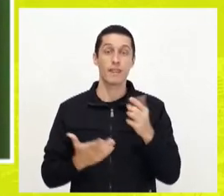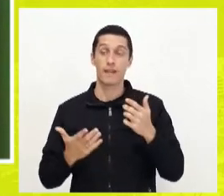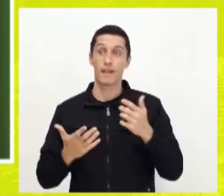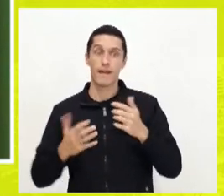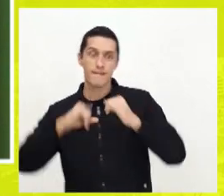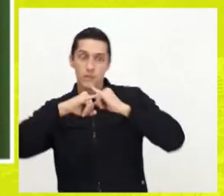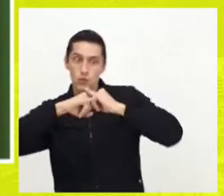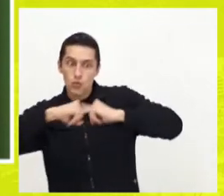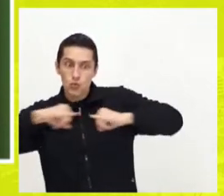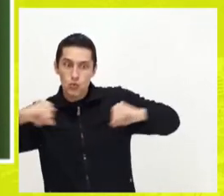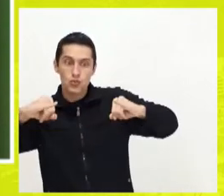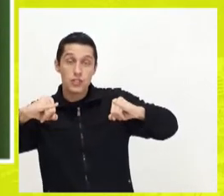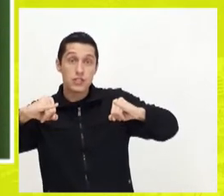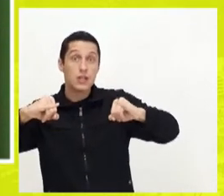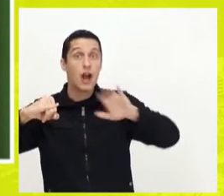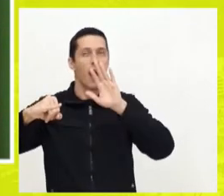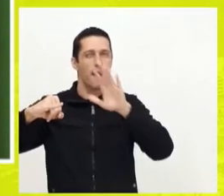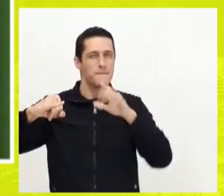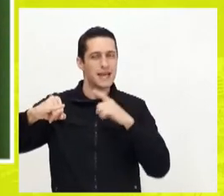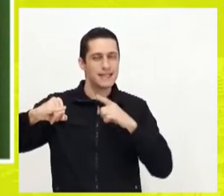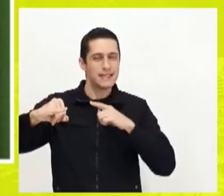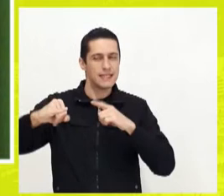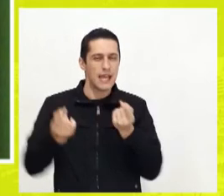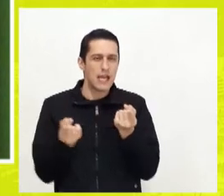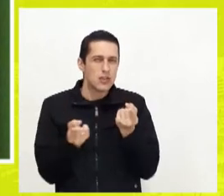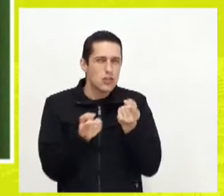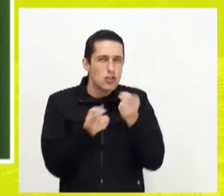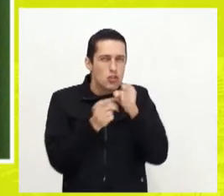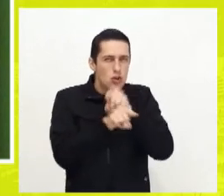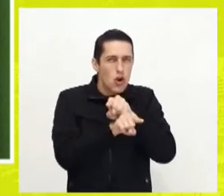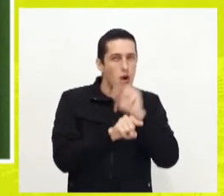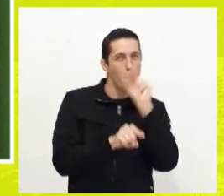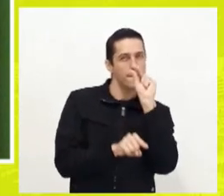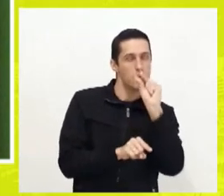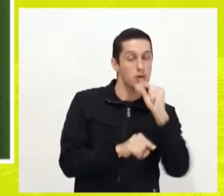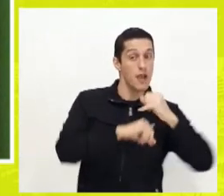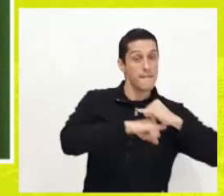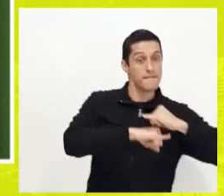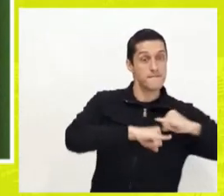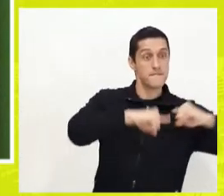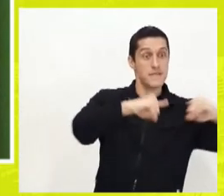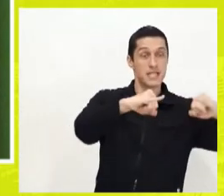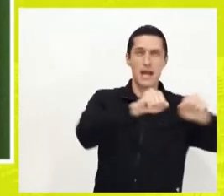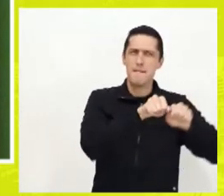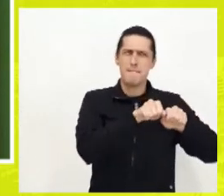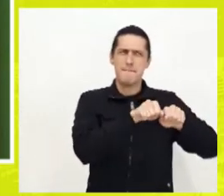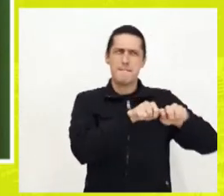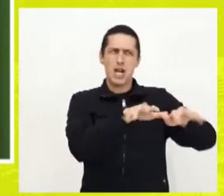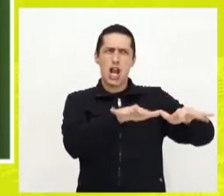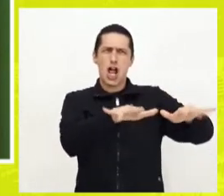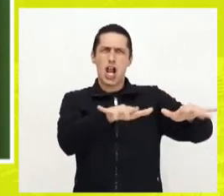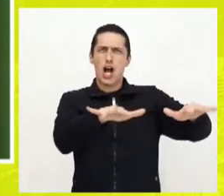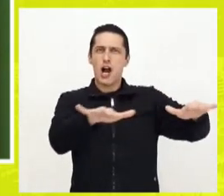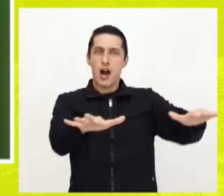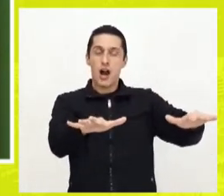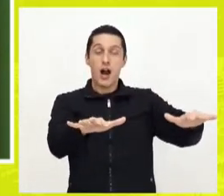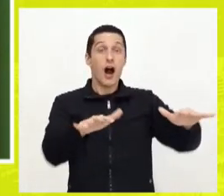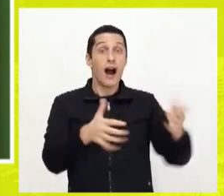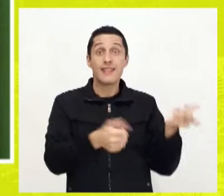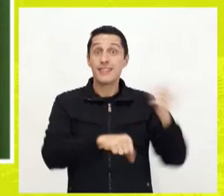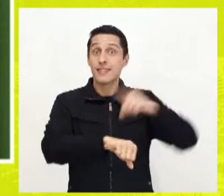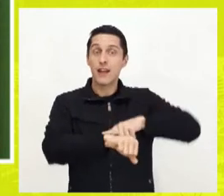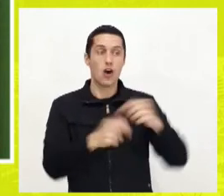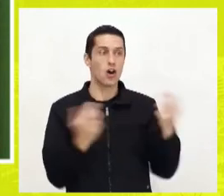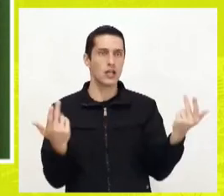message with the small change are shared in hundreds of accounts at the same